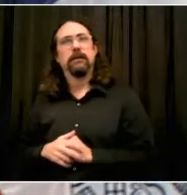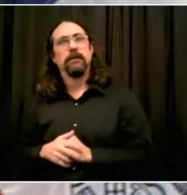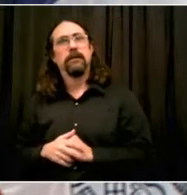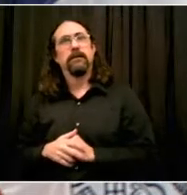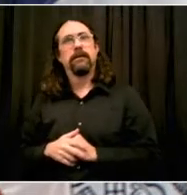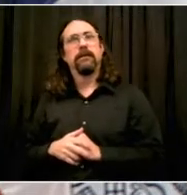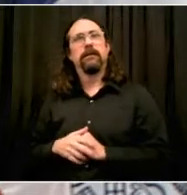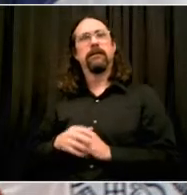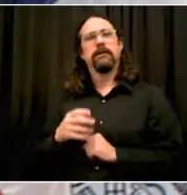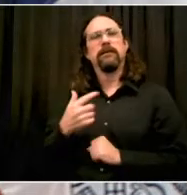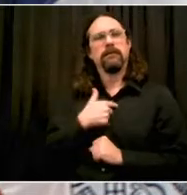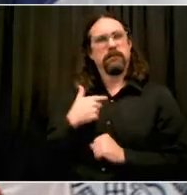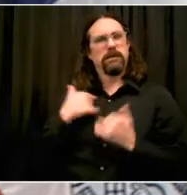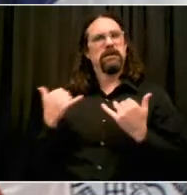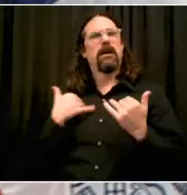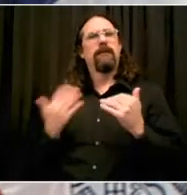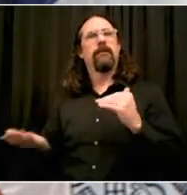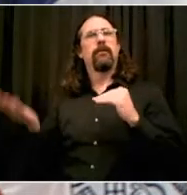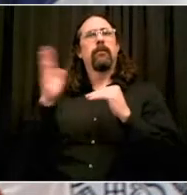question is about the